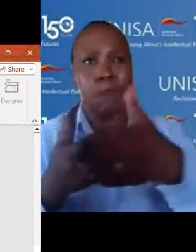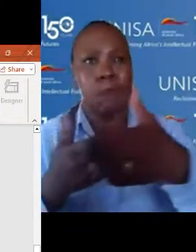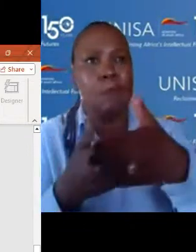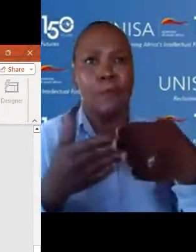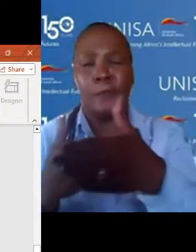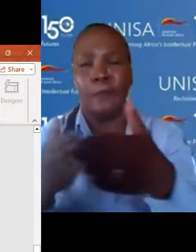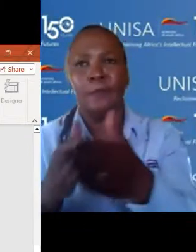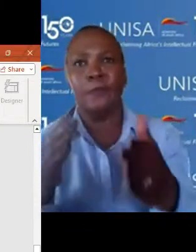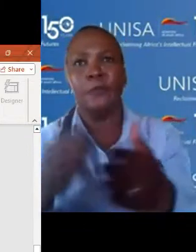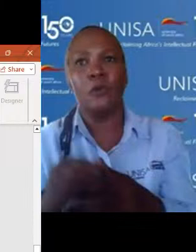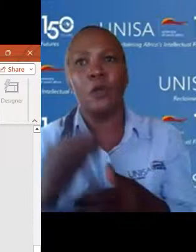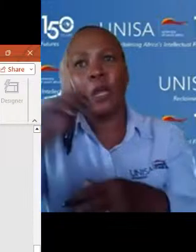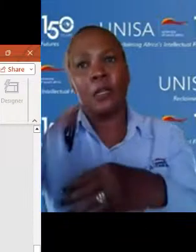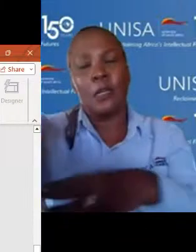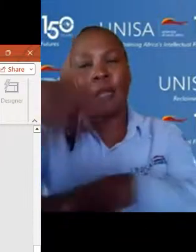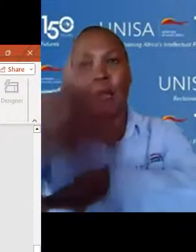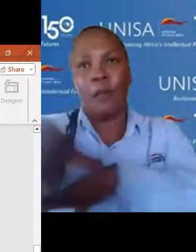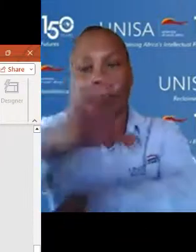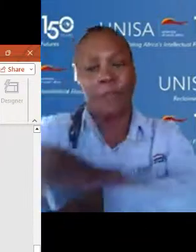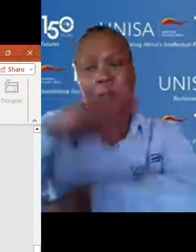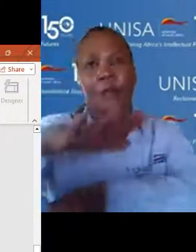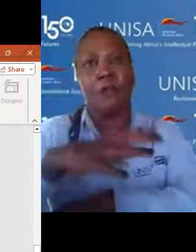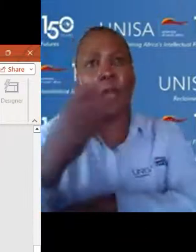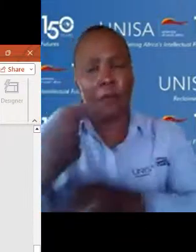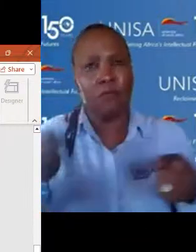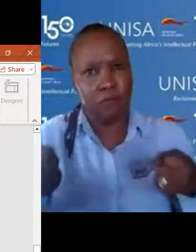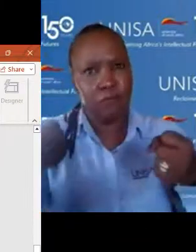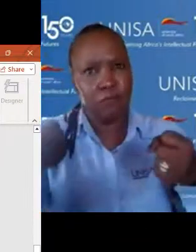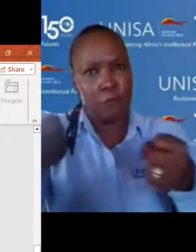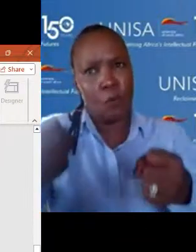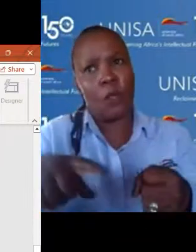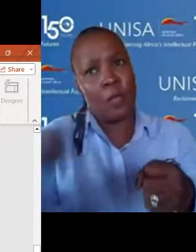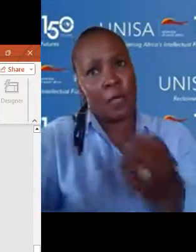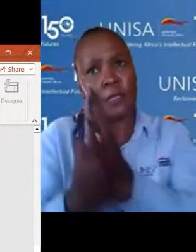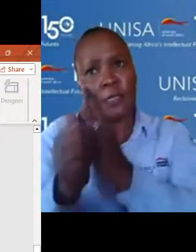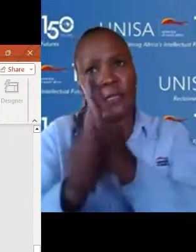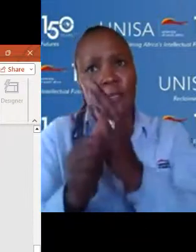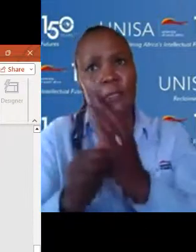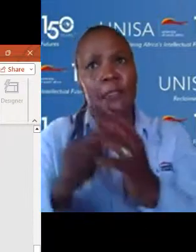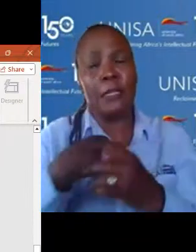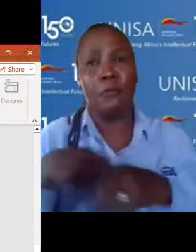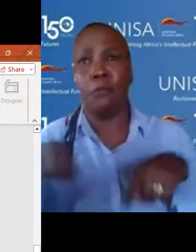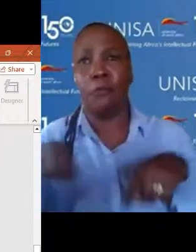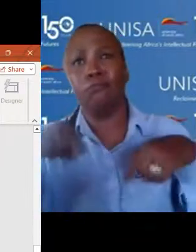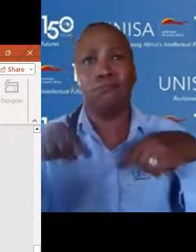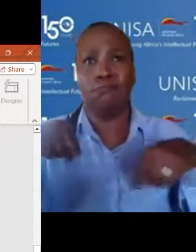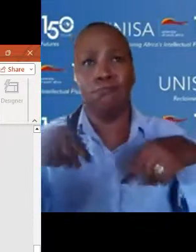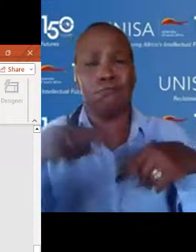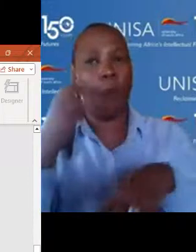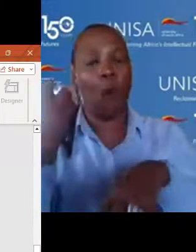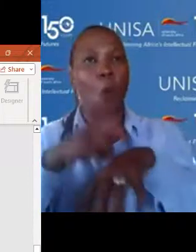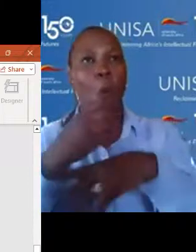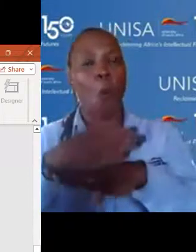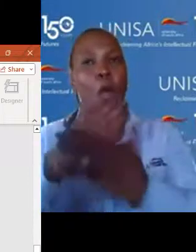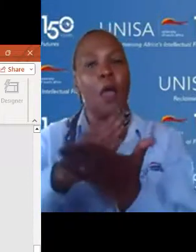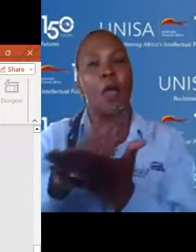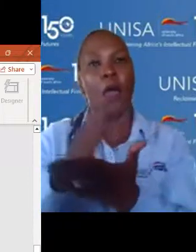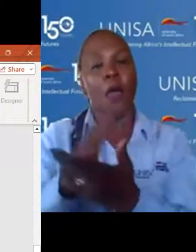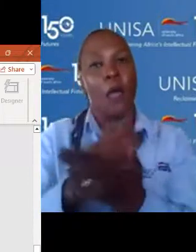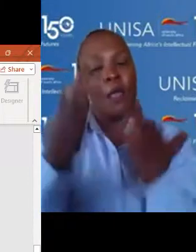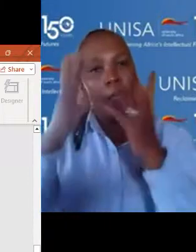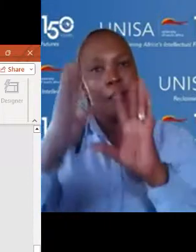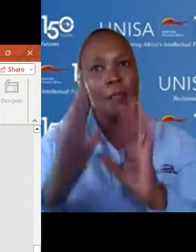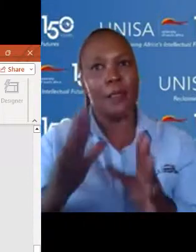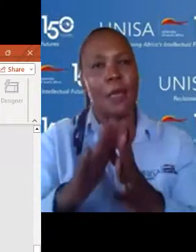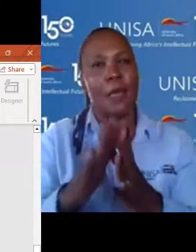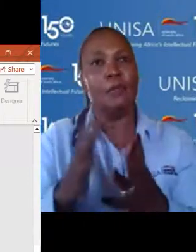the outdoor environment. And you've got cars on the side and you are scared. So we need to make sure that the student let loose, the